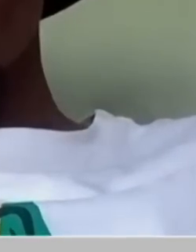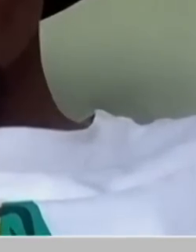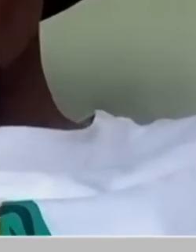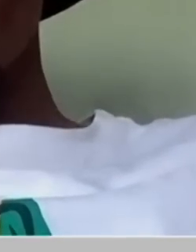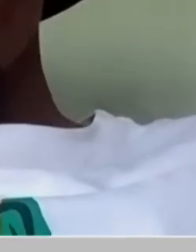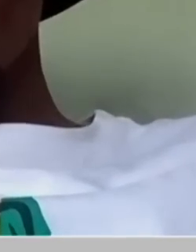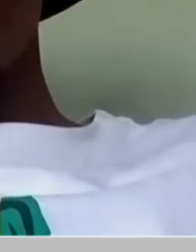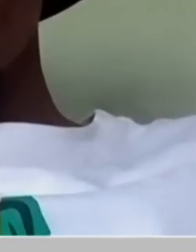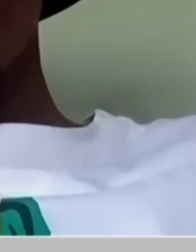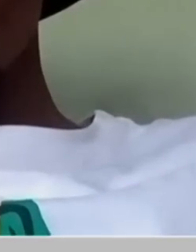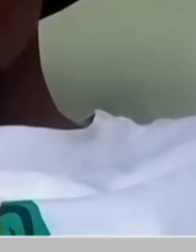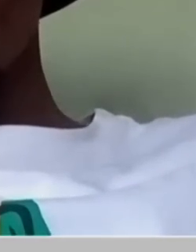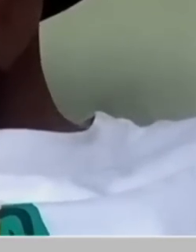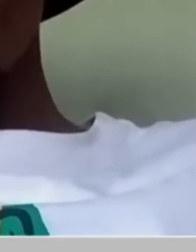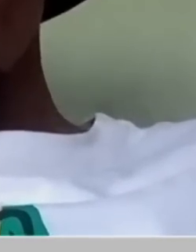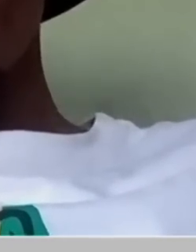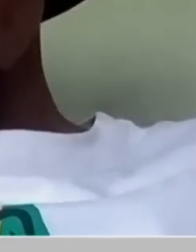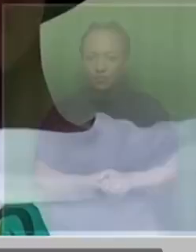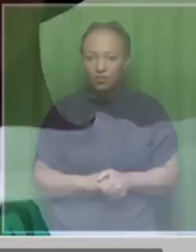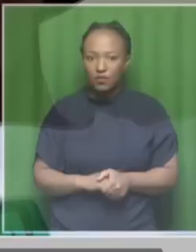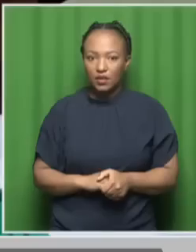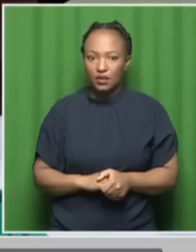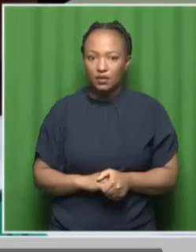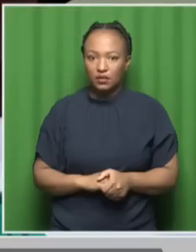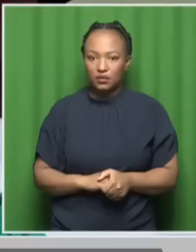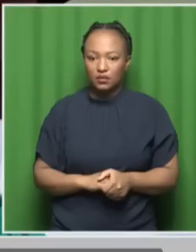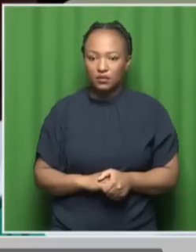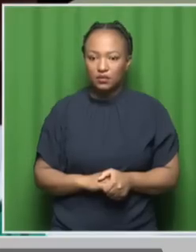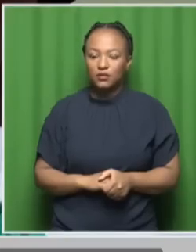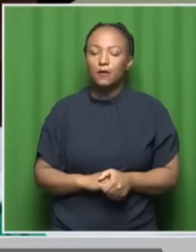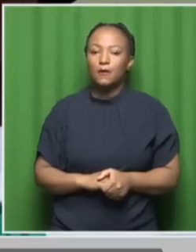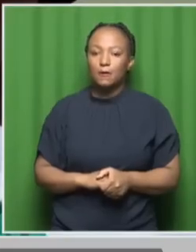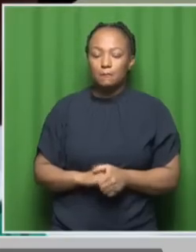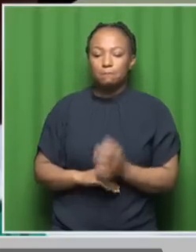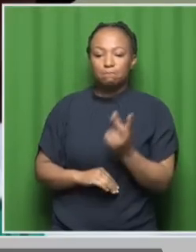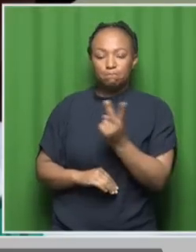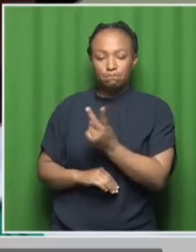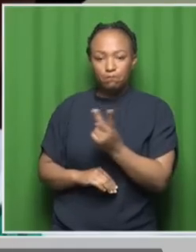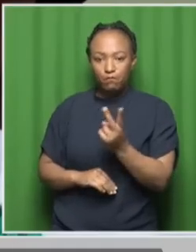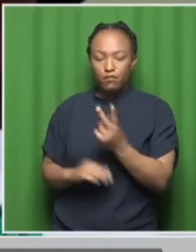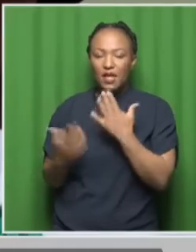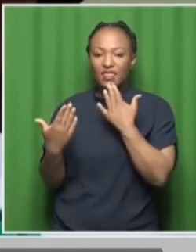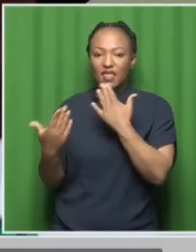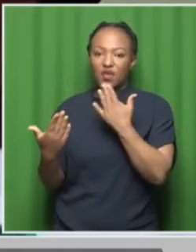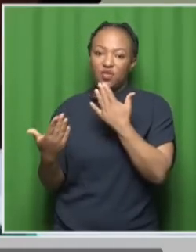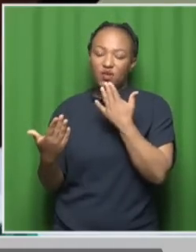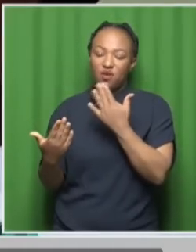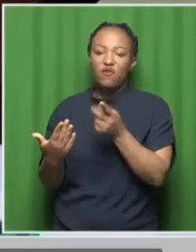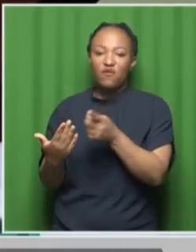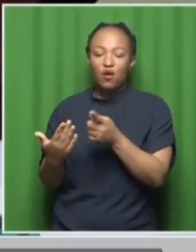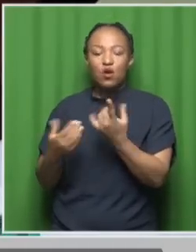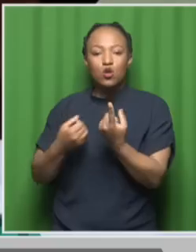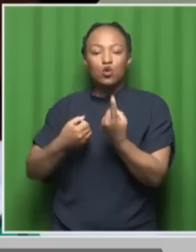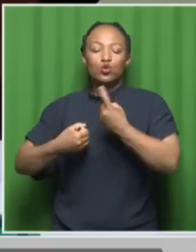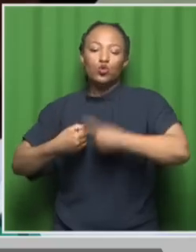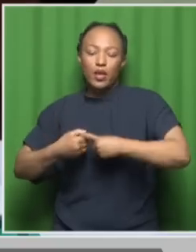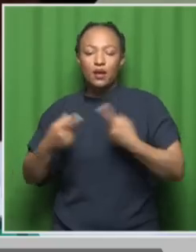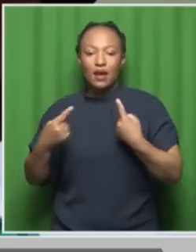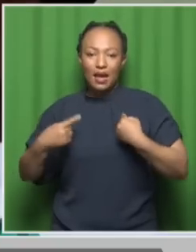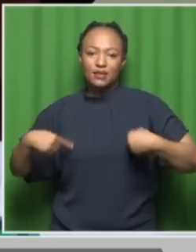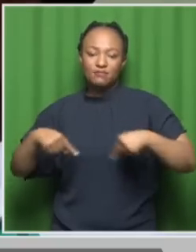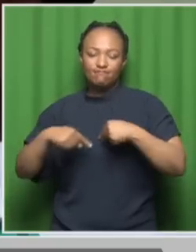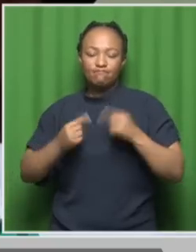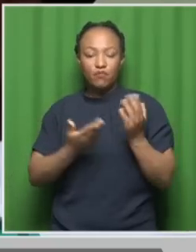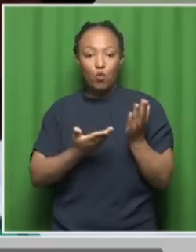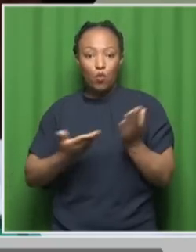Association of Artisanal Miners, Randall Oosthuizen. Randall, Professor Field, thanks to both of you for joining us this morning, and